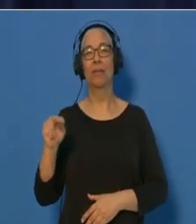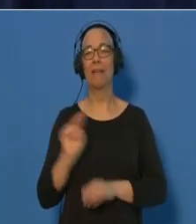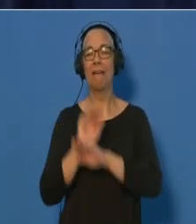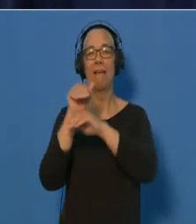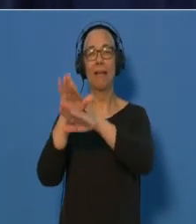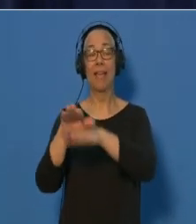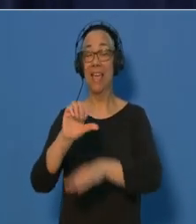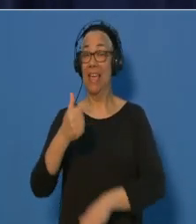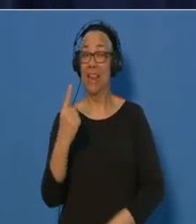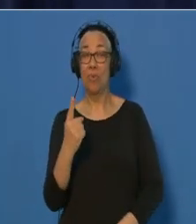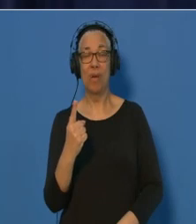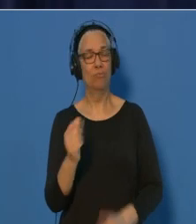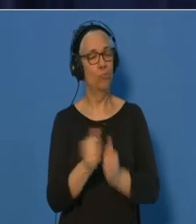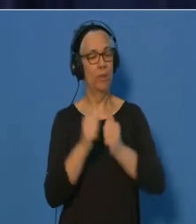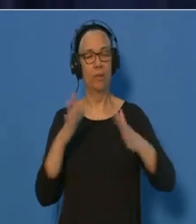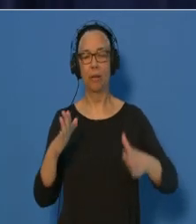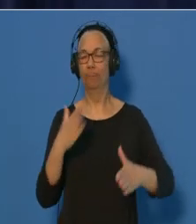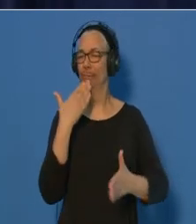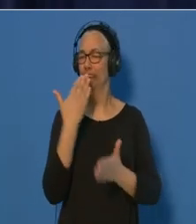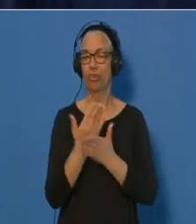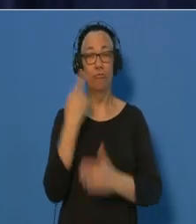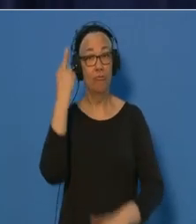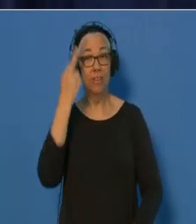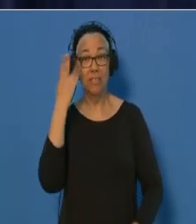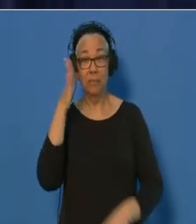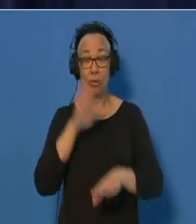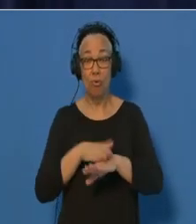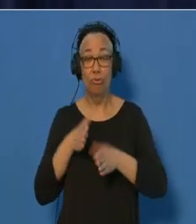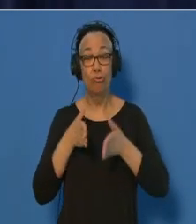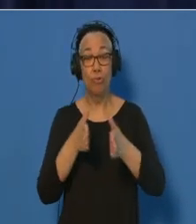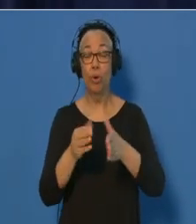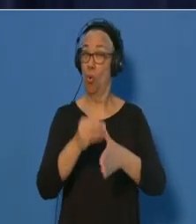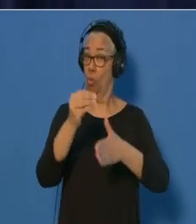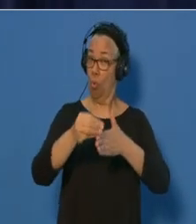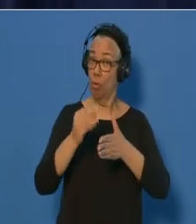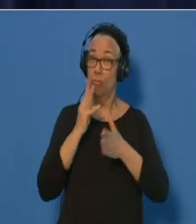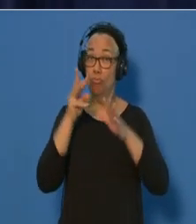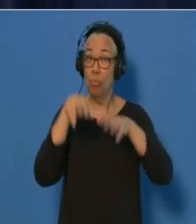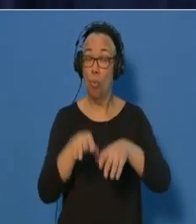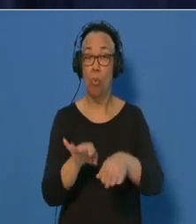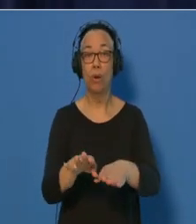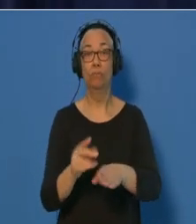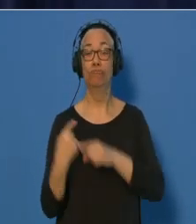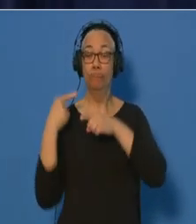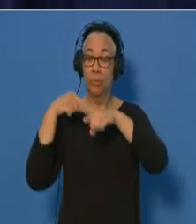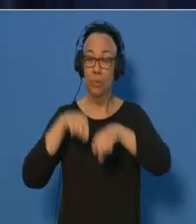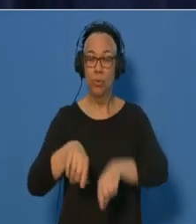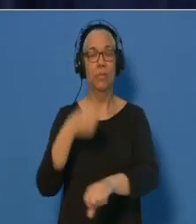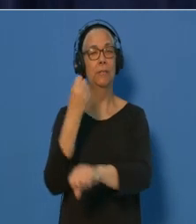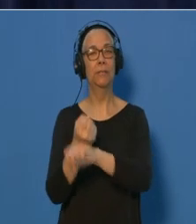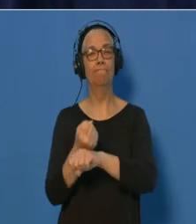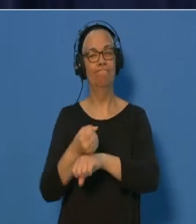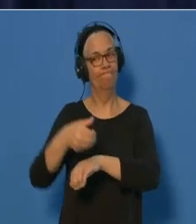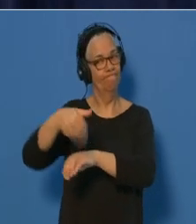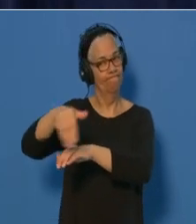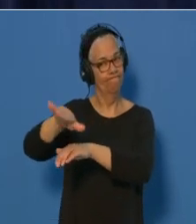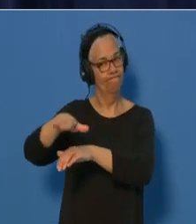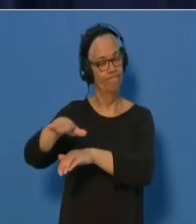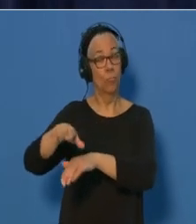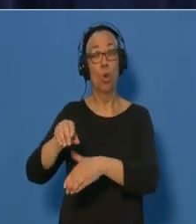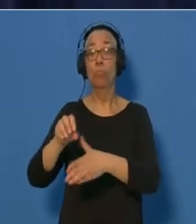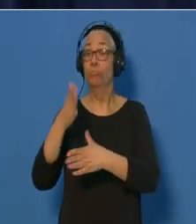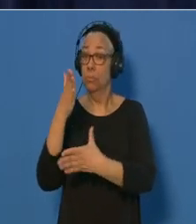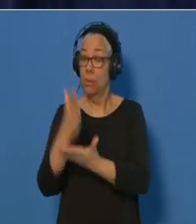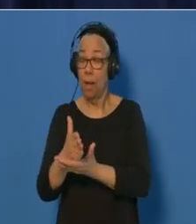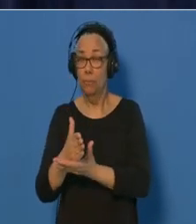does not have a legitimate reason for being out on the roads, on the waters for that matter, during the shelter-in-place will either be turned back, detained,